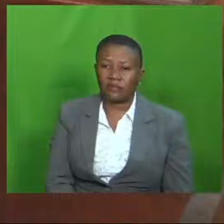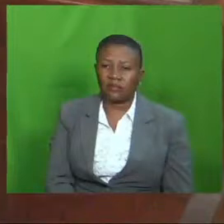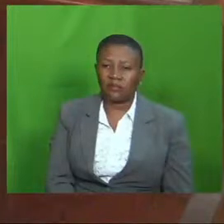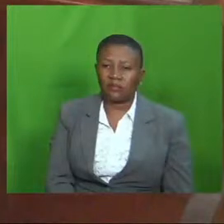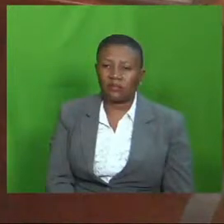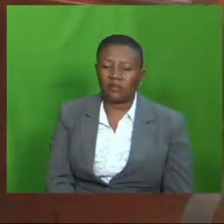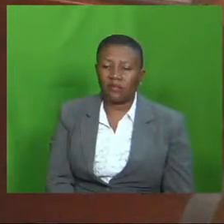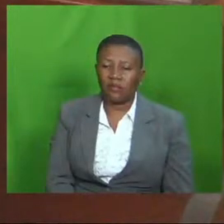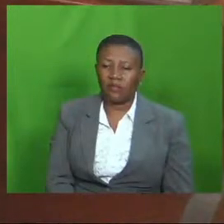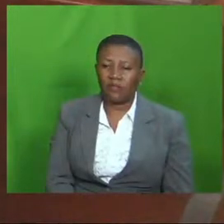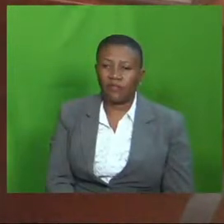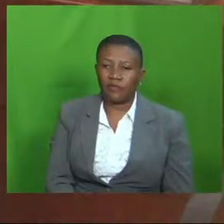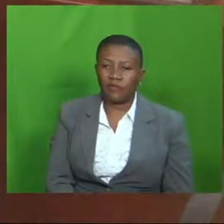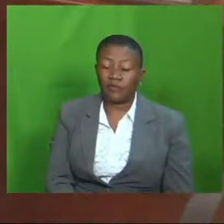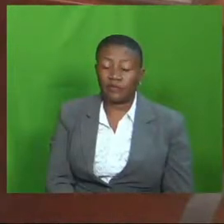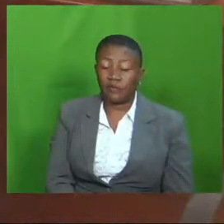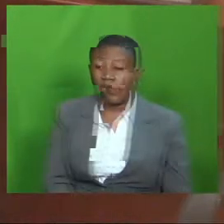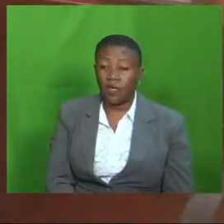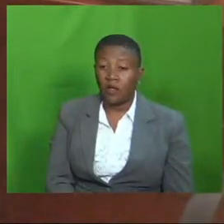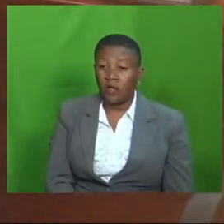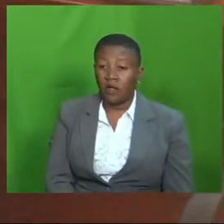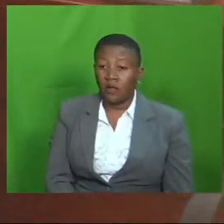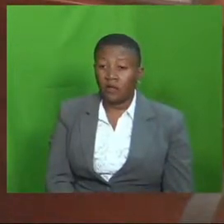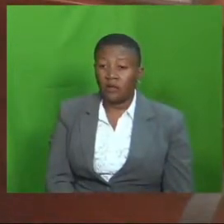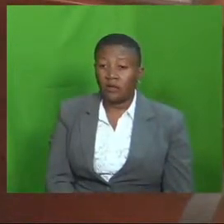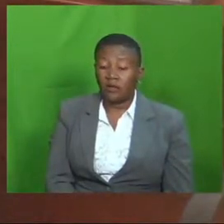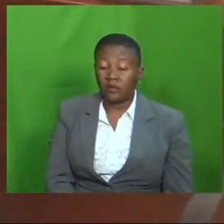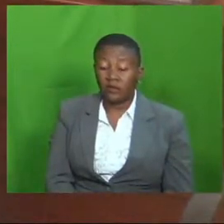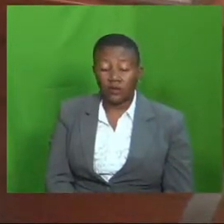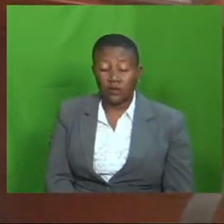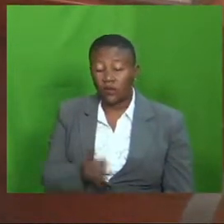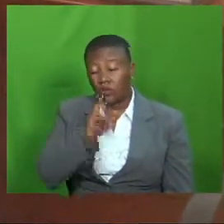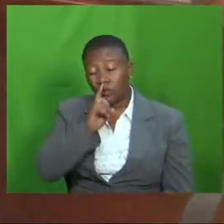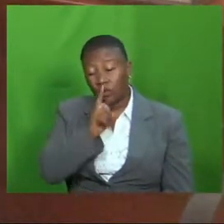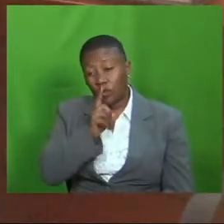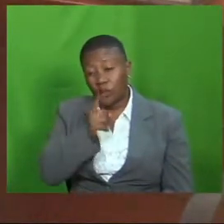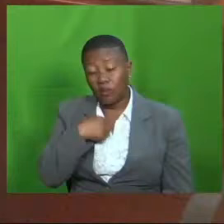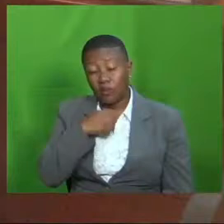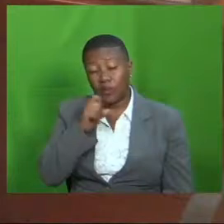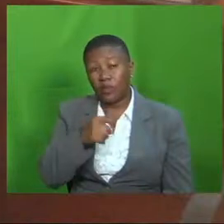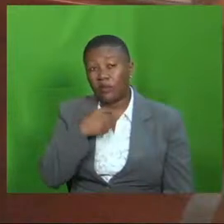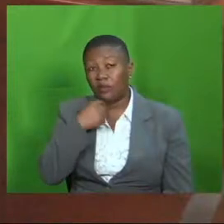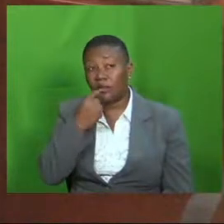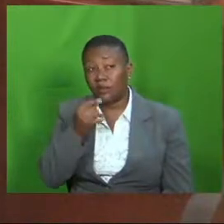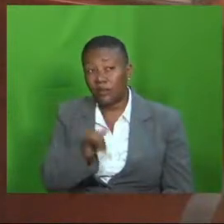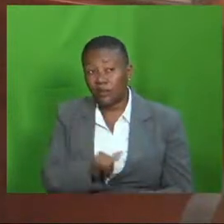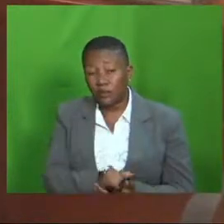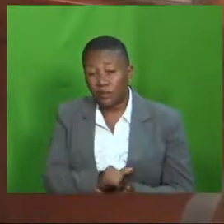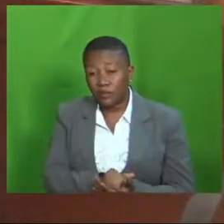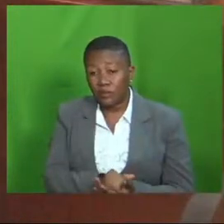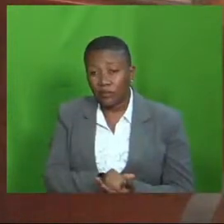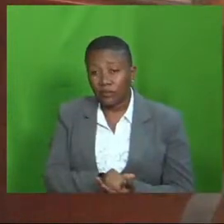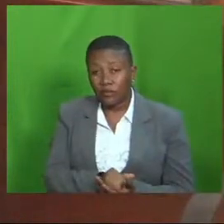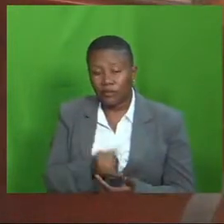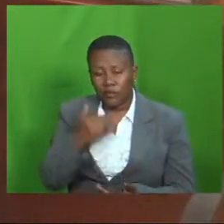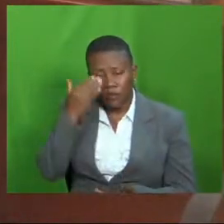And clearly, I must state that I didn't know where you were taking this House.